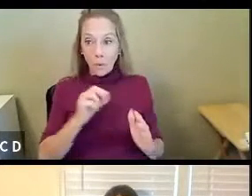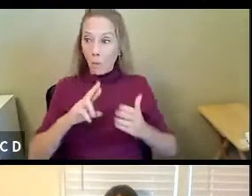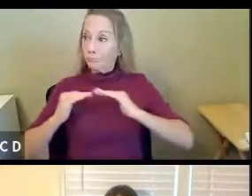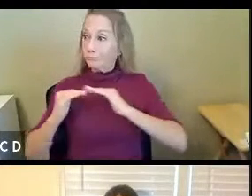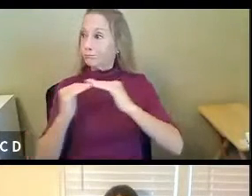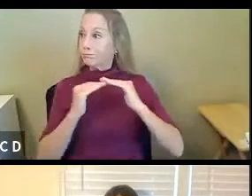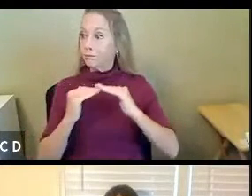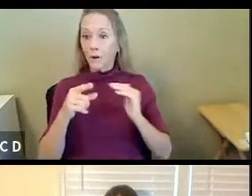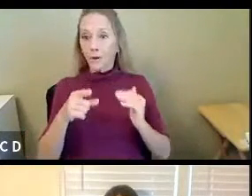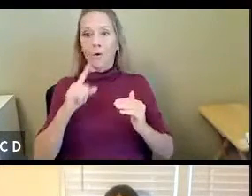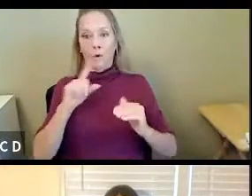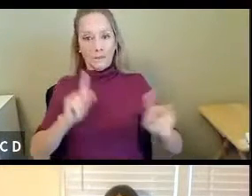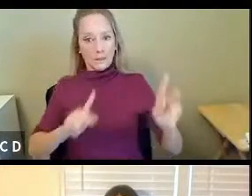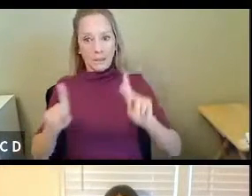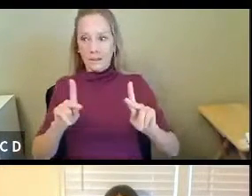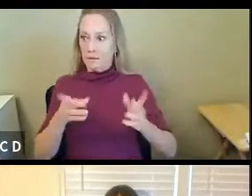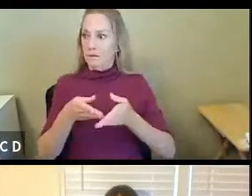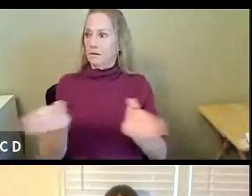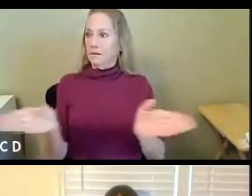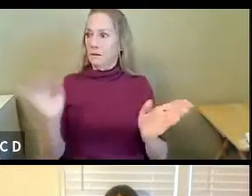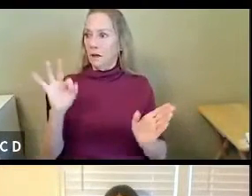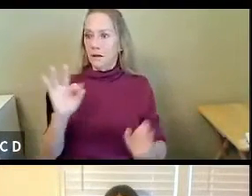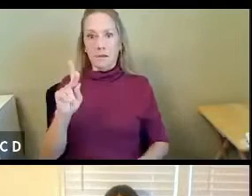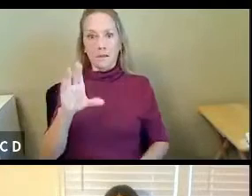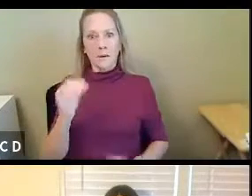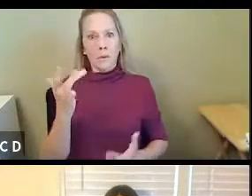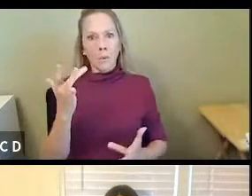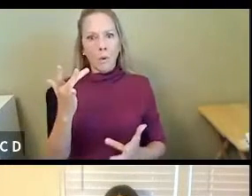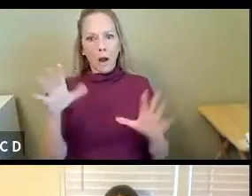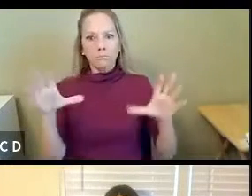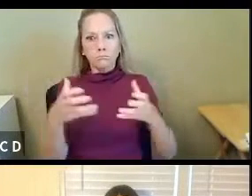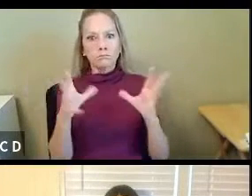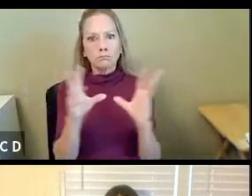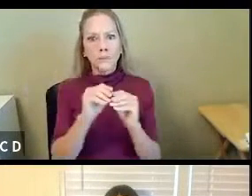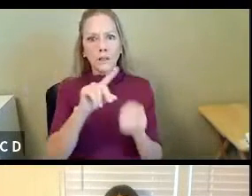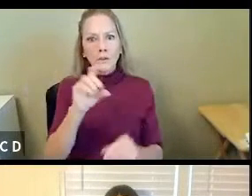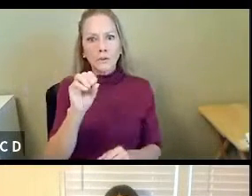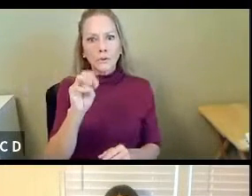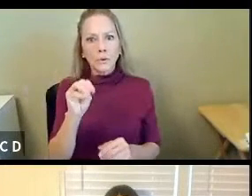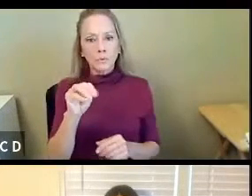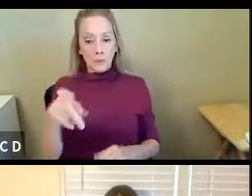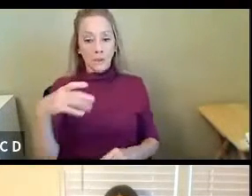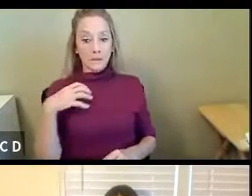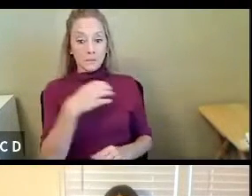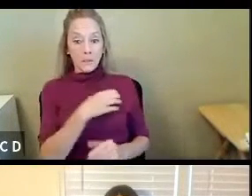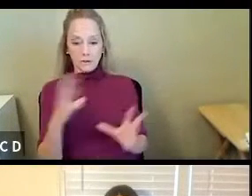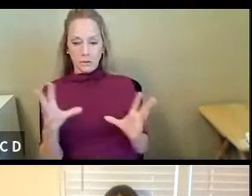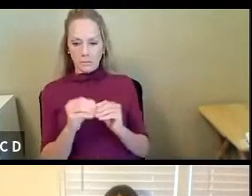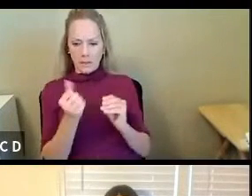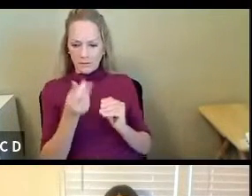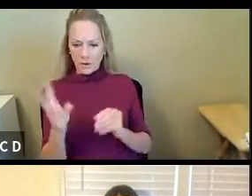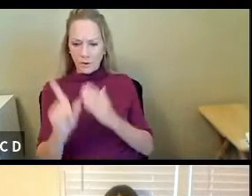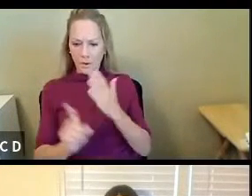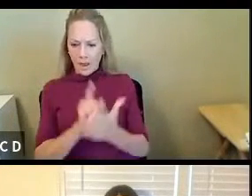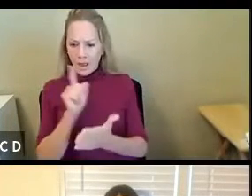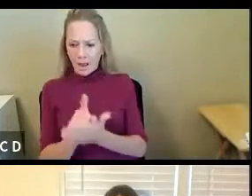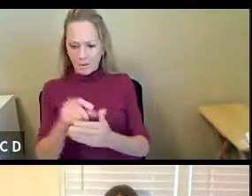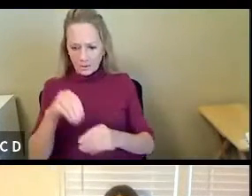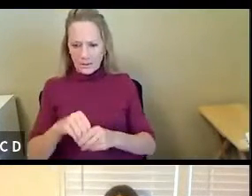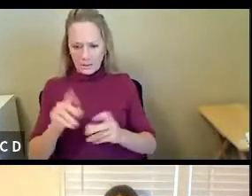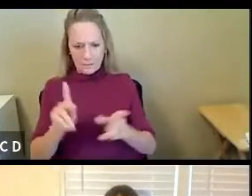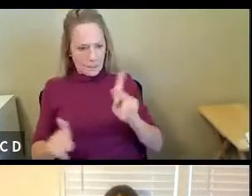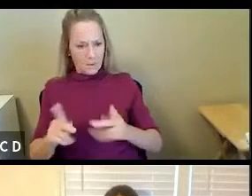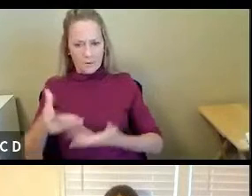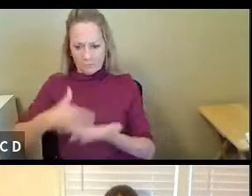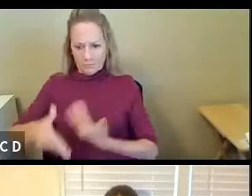Knox County. Why are you meeting via Zoom? Yet county commission meets in person for many hours. What message does that send other than fear to